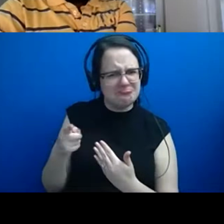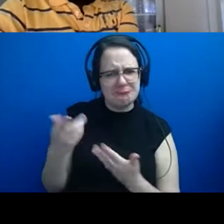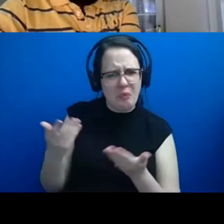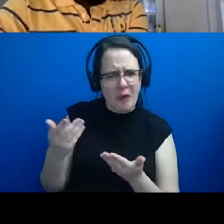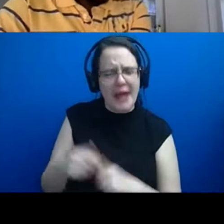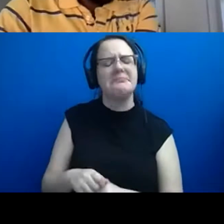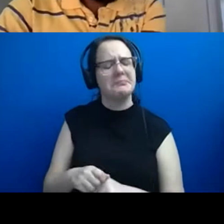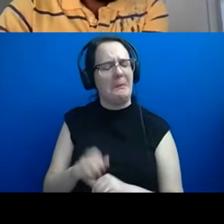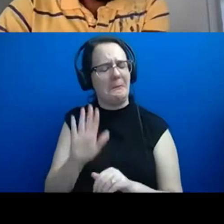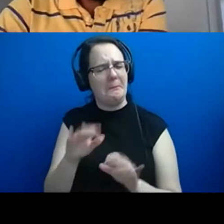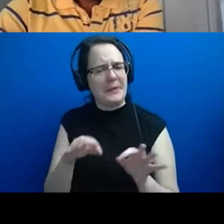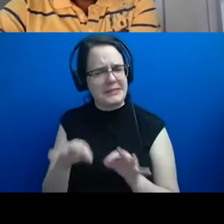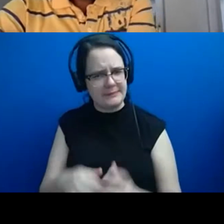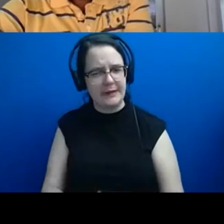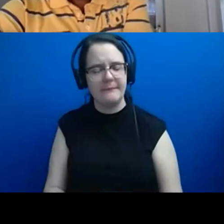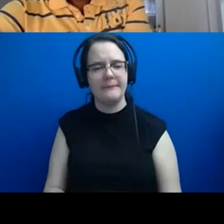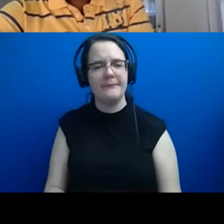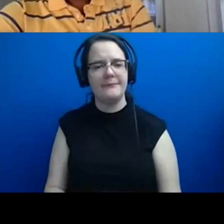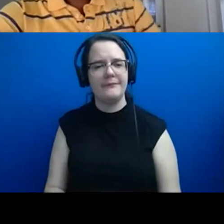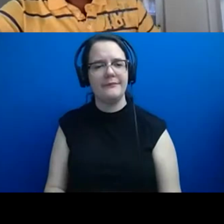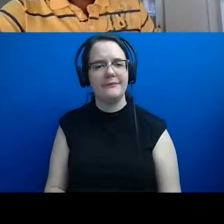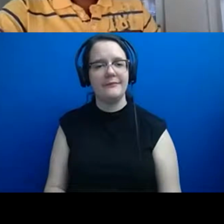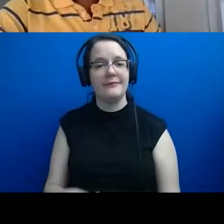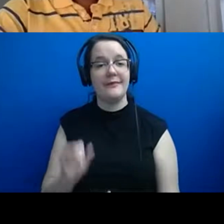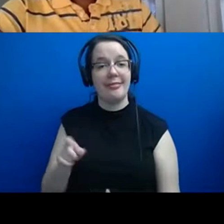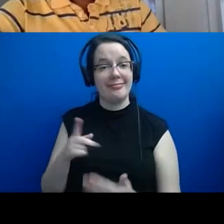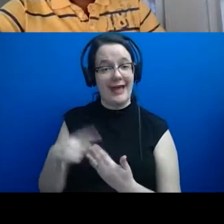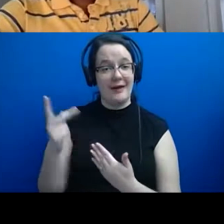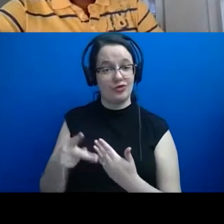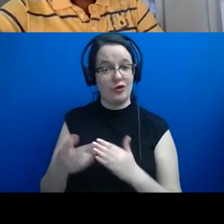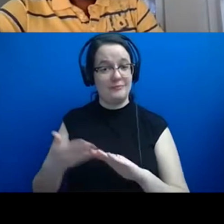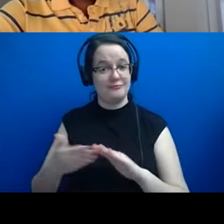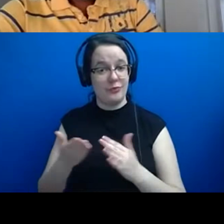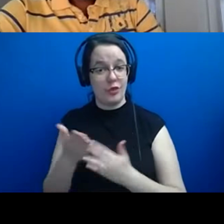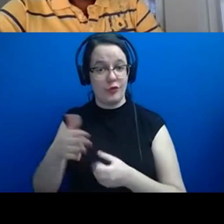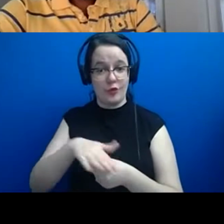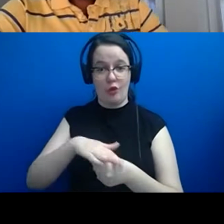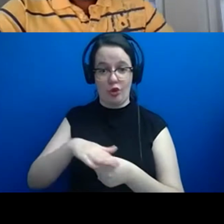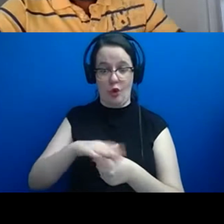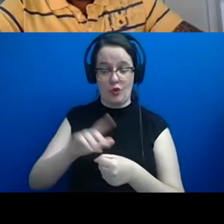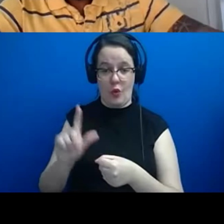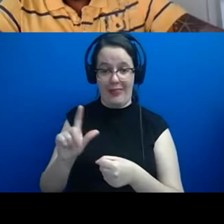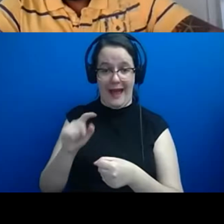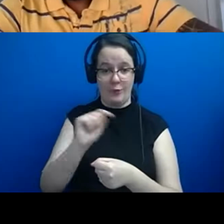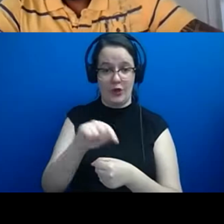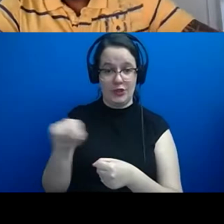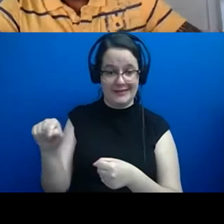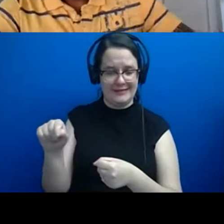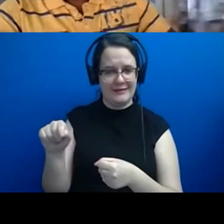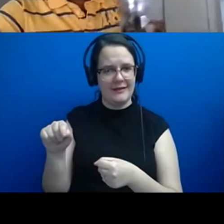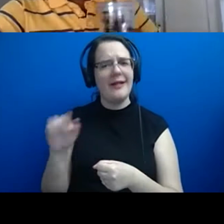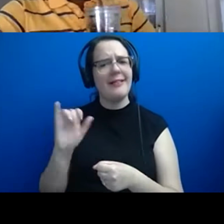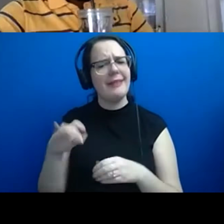a program run through local libraries that provides a